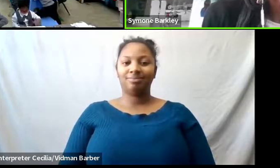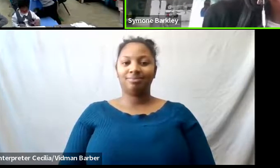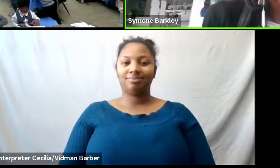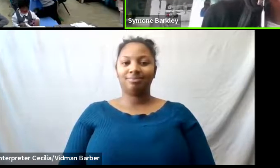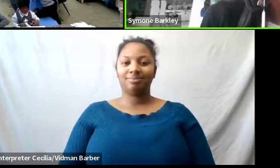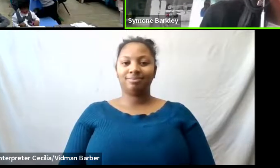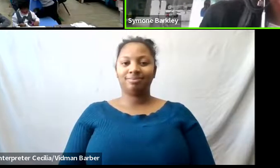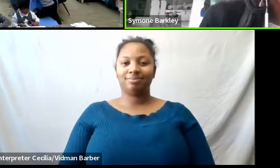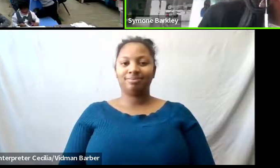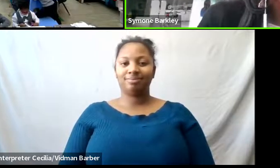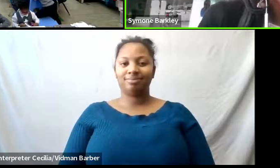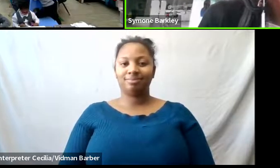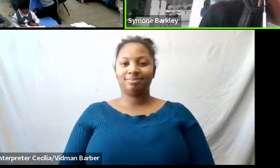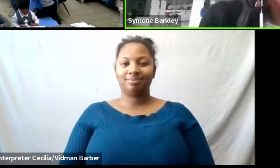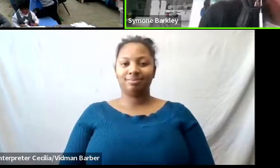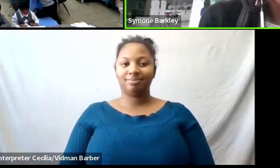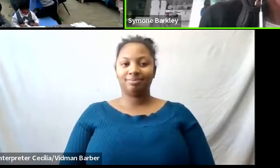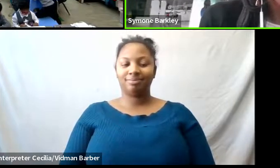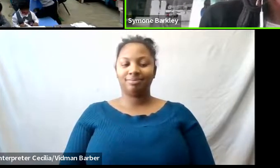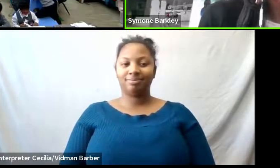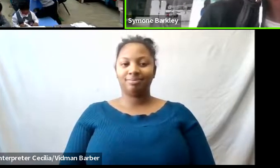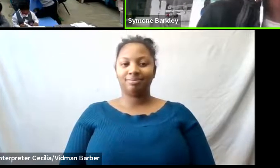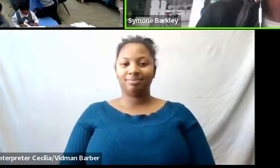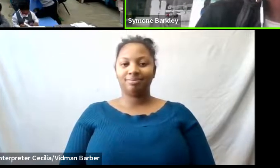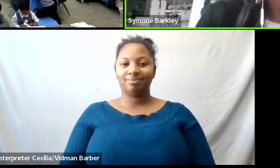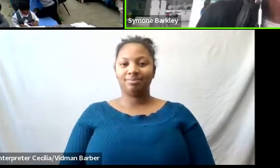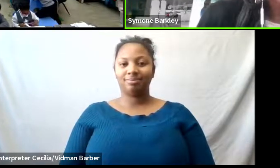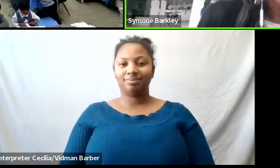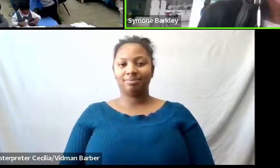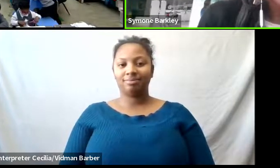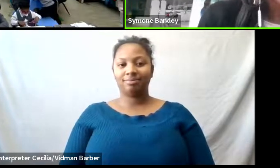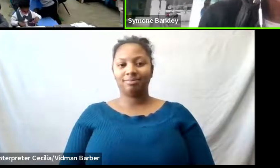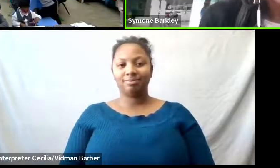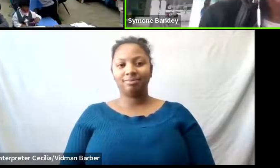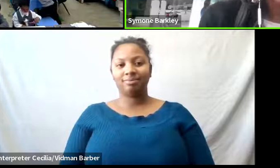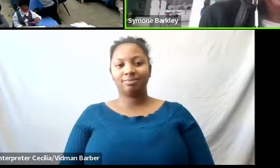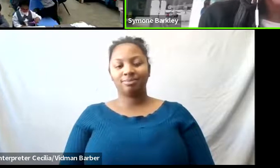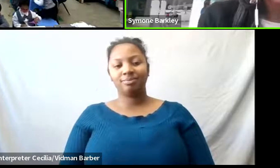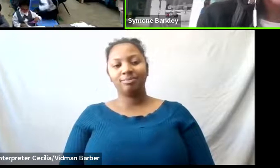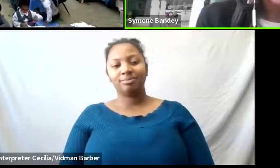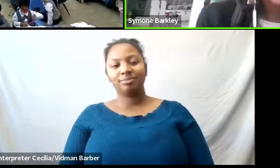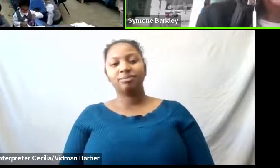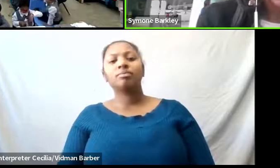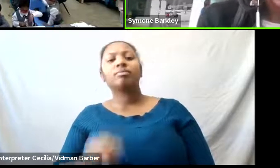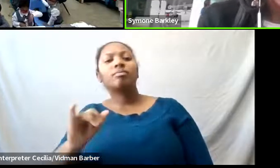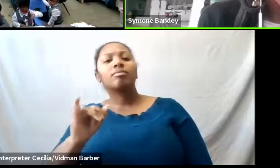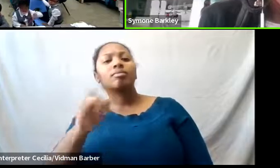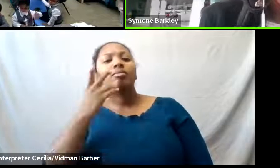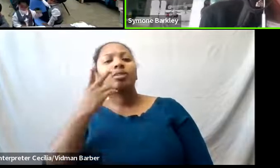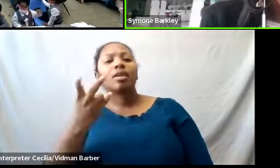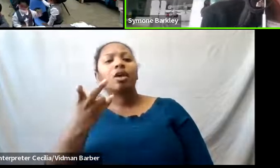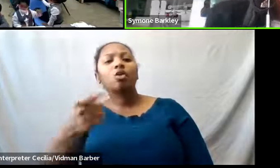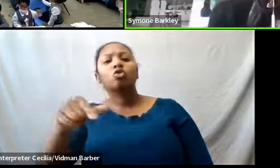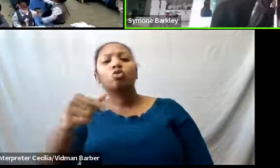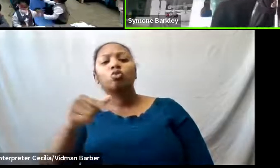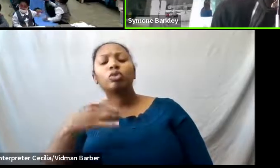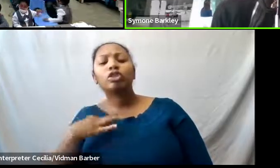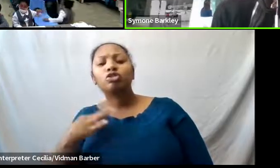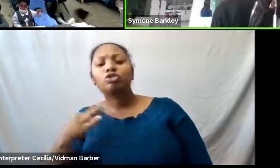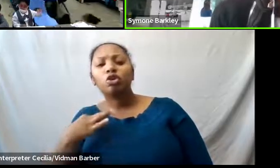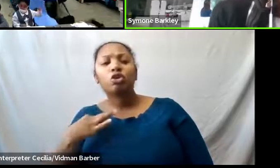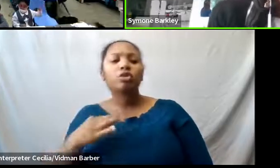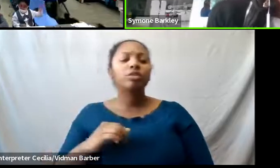Oh, I see some people have some like of their own t-shirts maybe. I see some people have like green shirts.